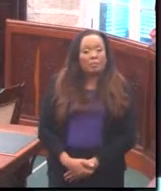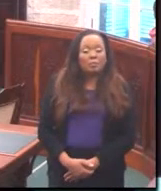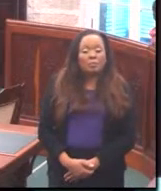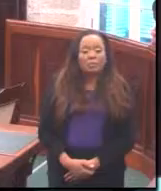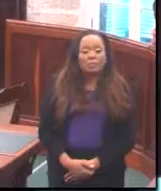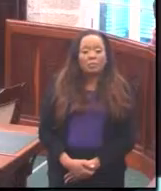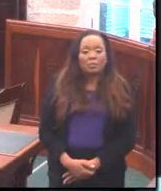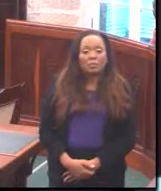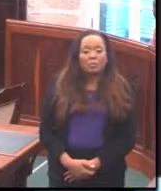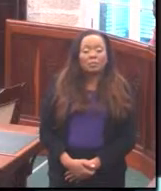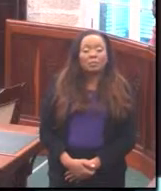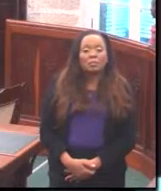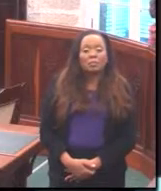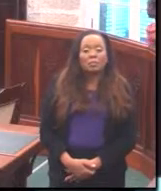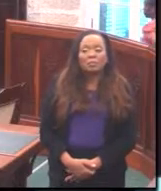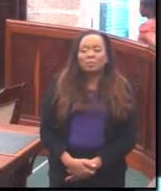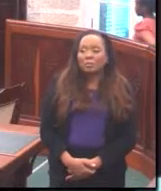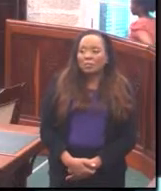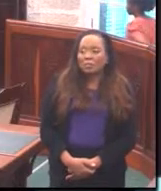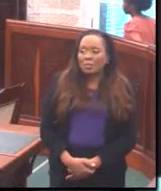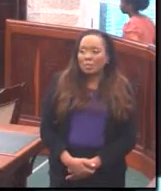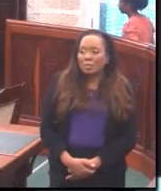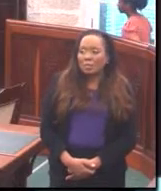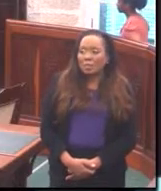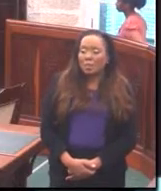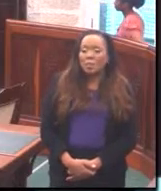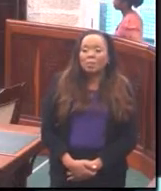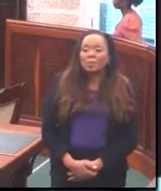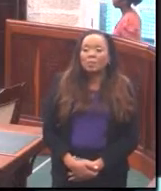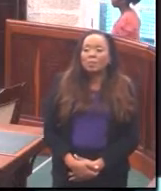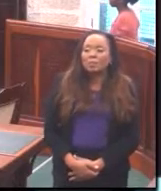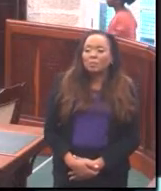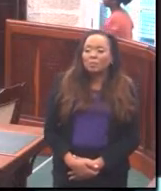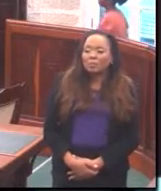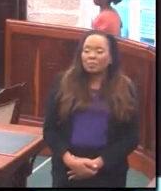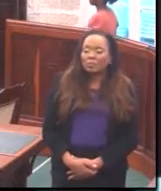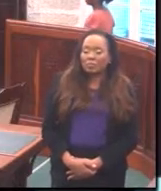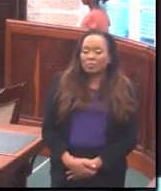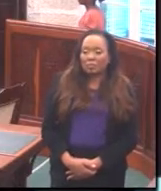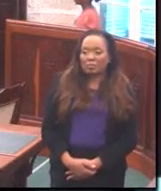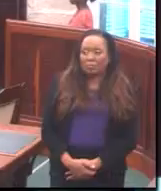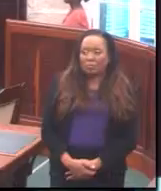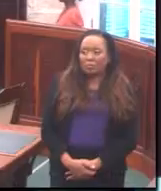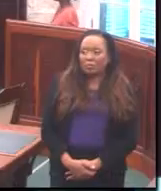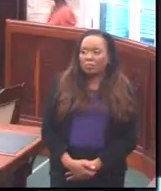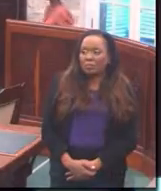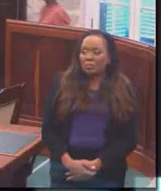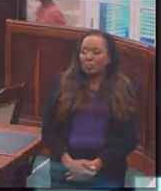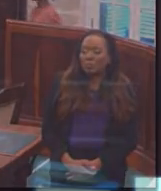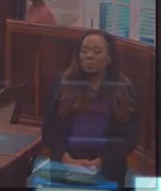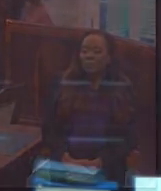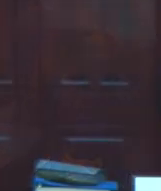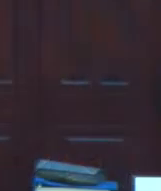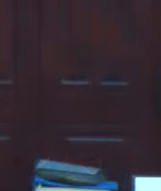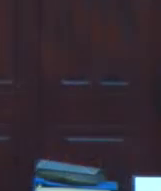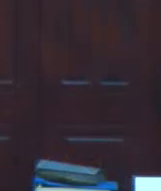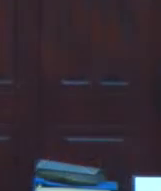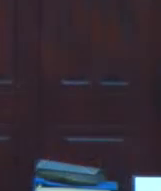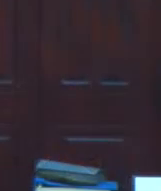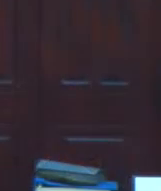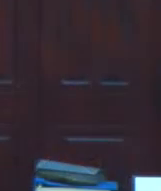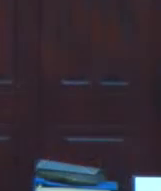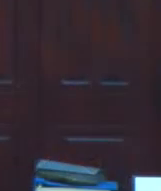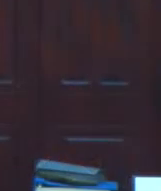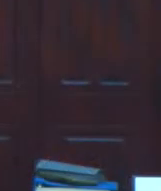I'm serious, sir. You must pay the chief executive officer. I remember. This has nothing to do with the president and salaries, please. As you please, sir.